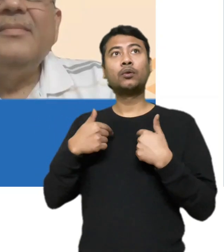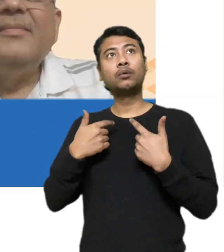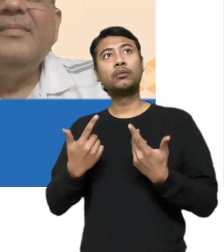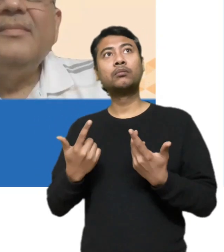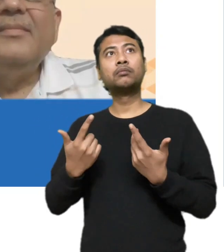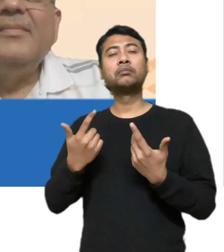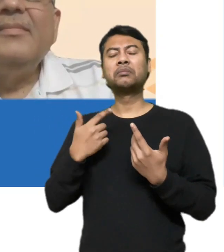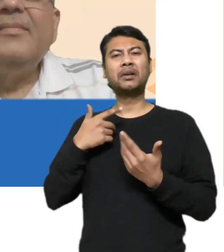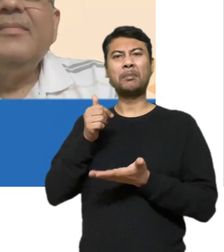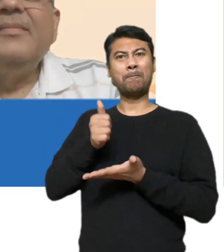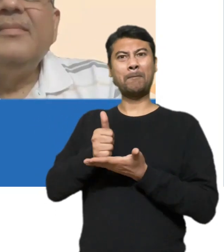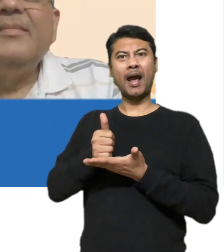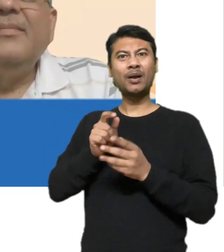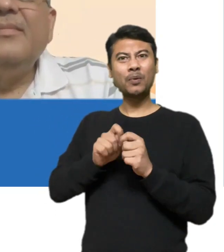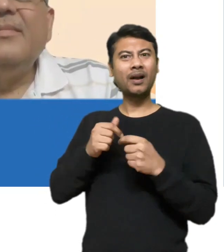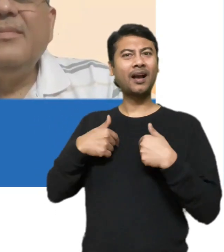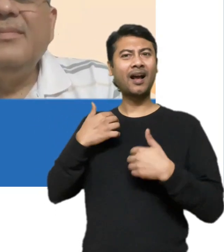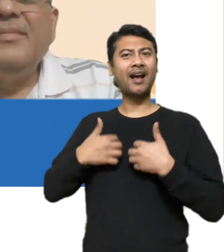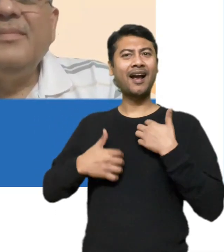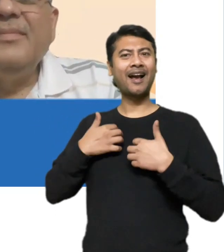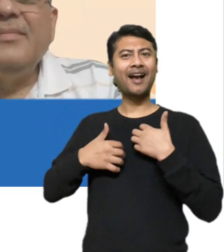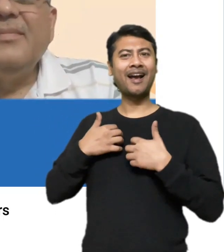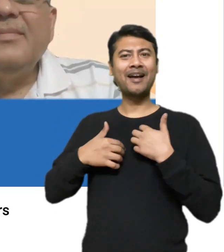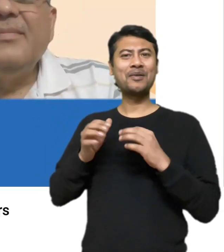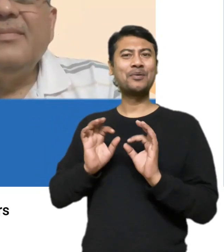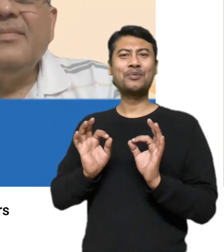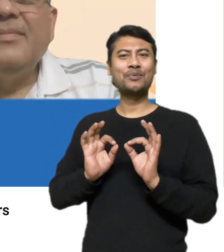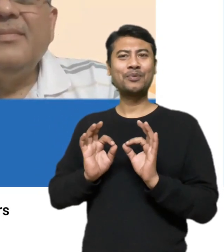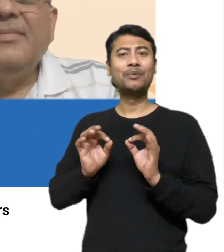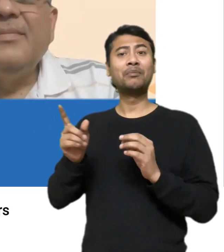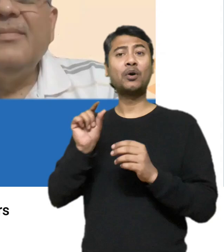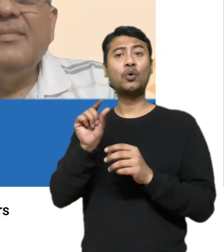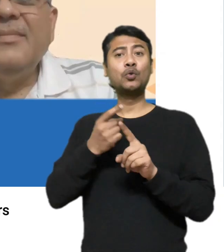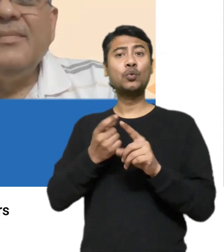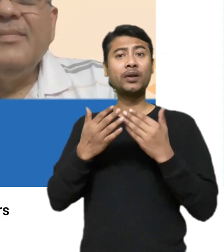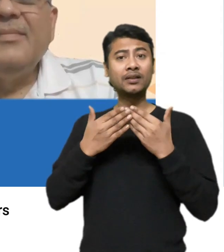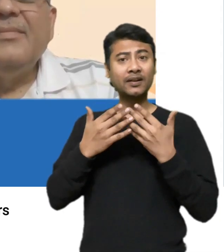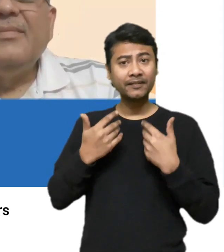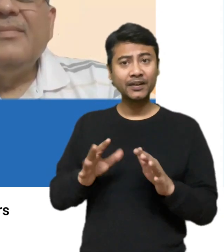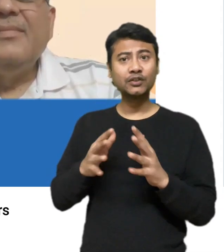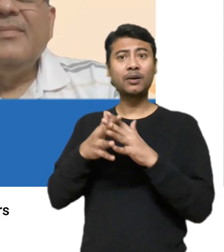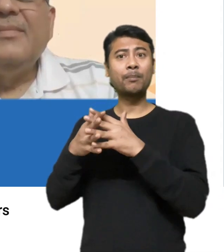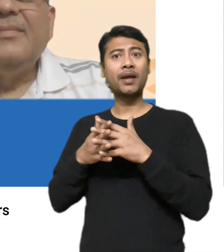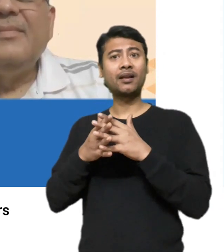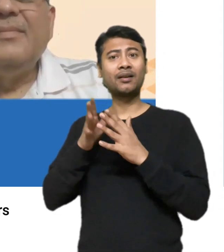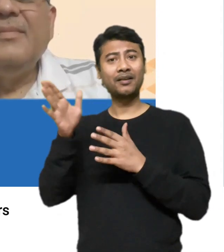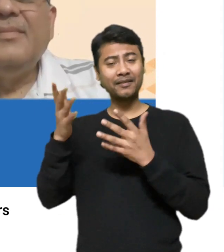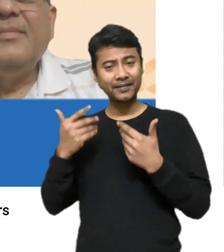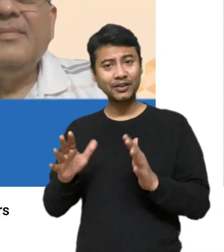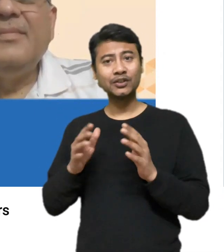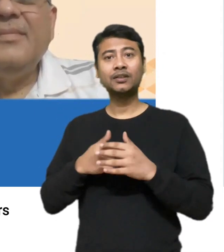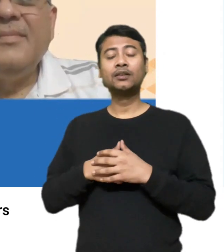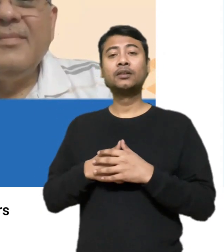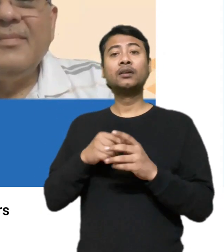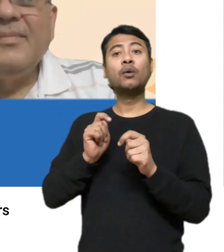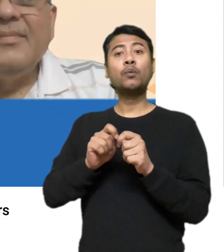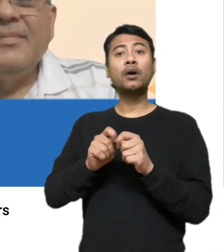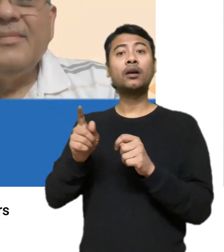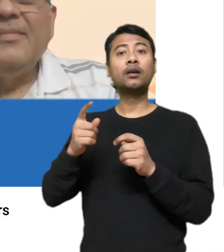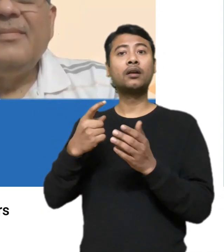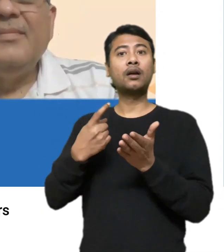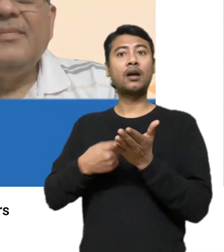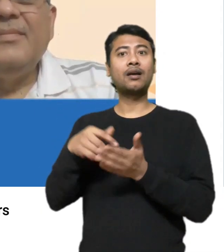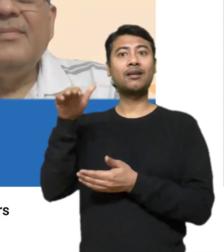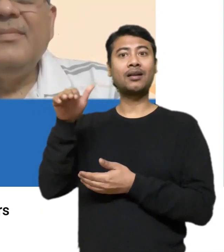everything. But something was missing. And, I found myself in Rajasthan, working with some weavers, untouchable